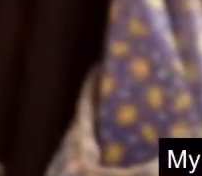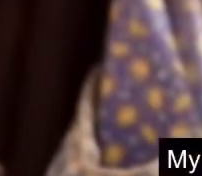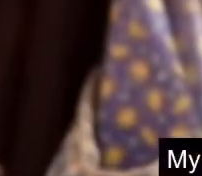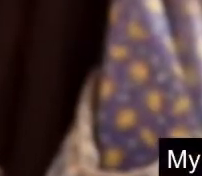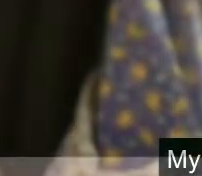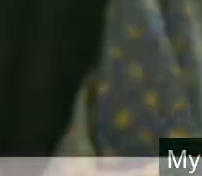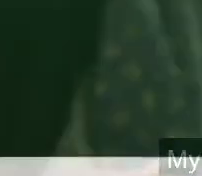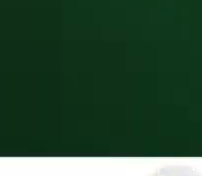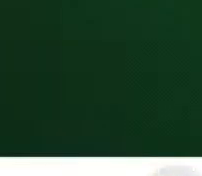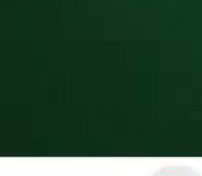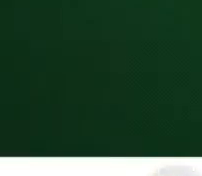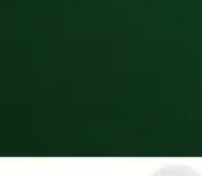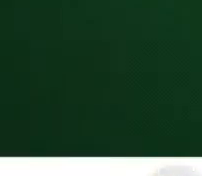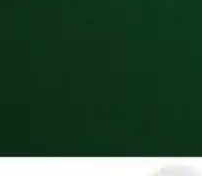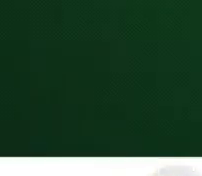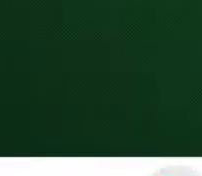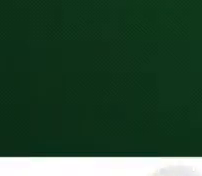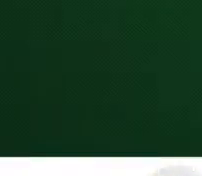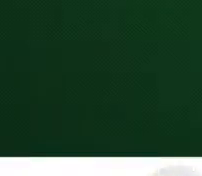Nyama kwanya Lucy pra